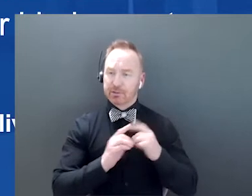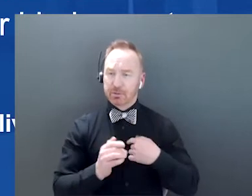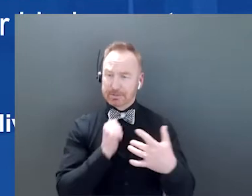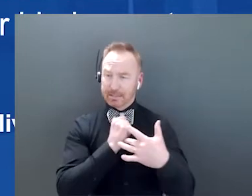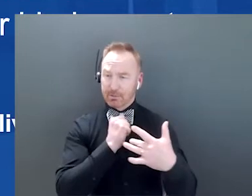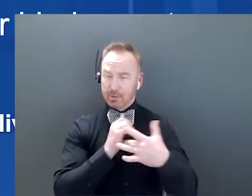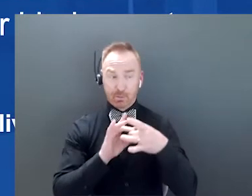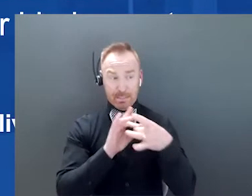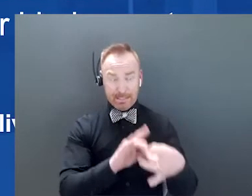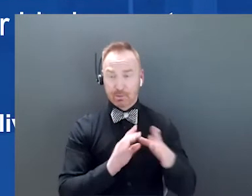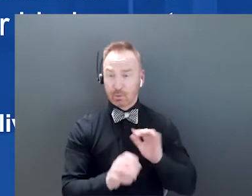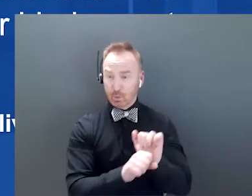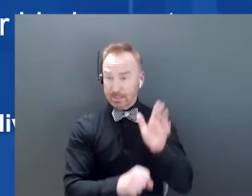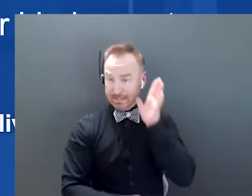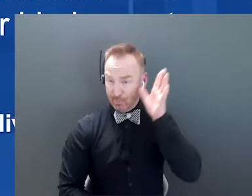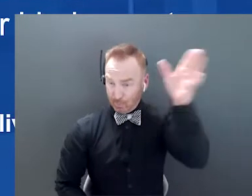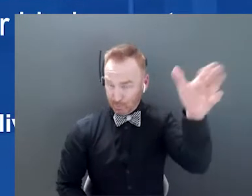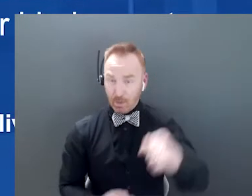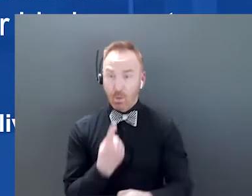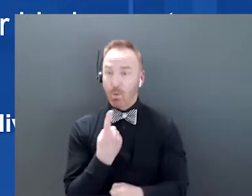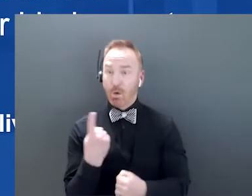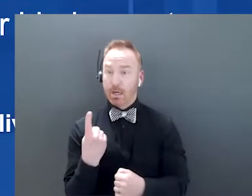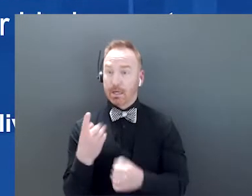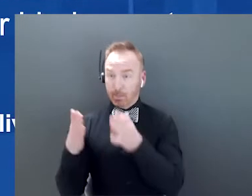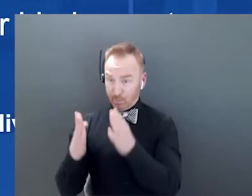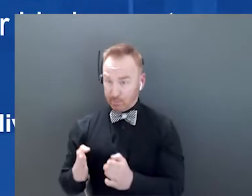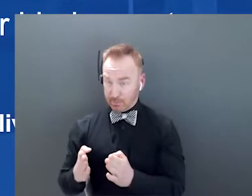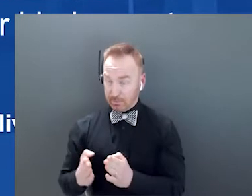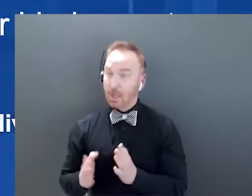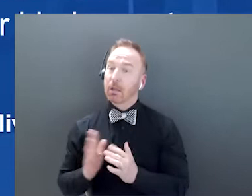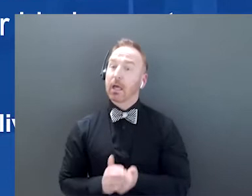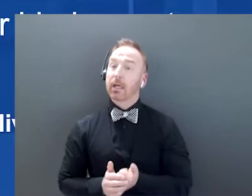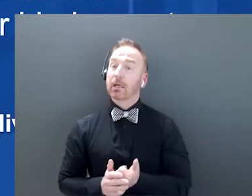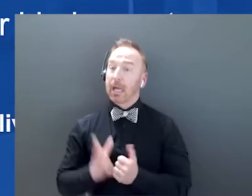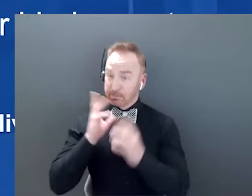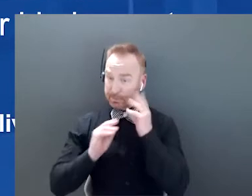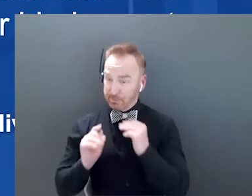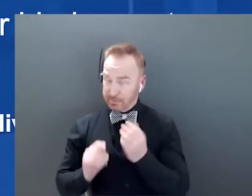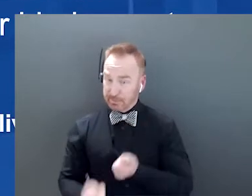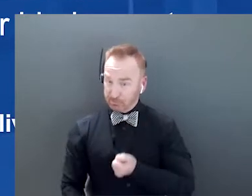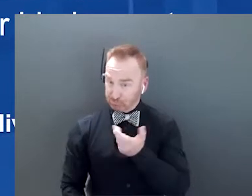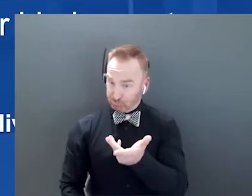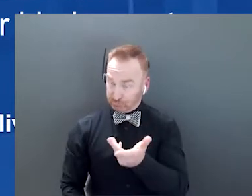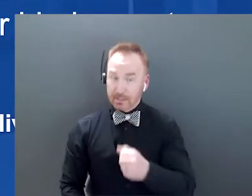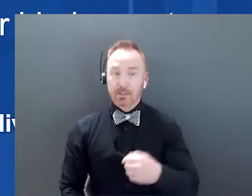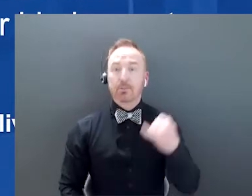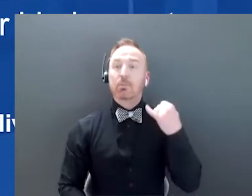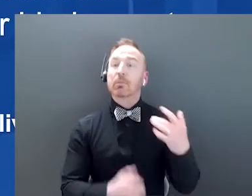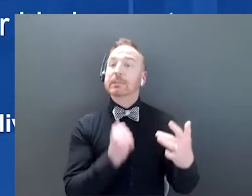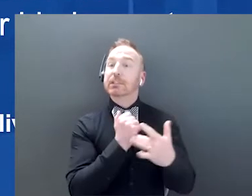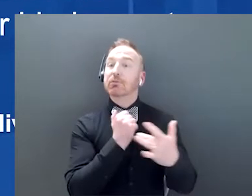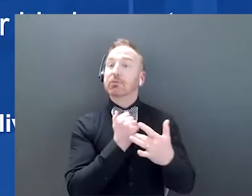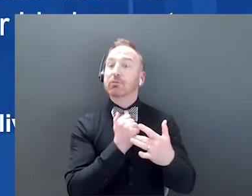work, one participant with lived experience shared, despite the fact that advances in digital